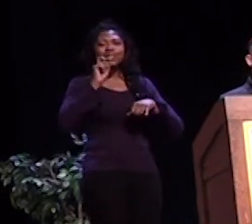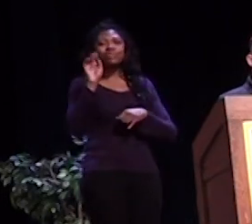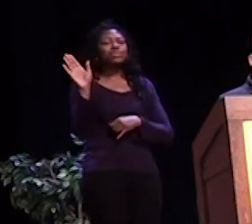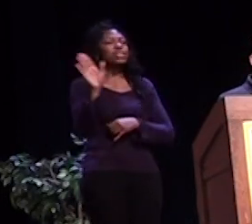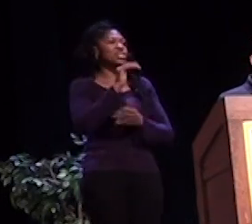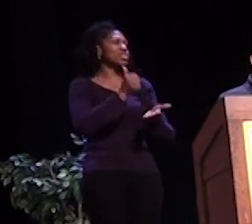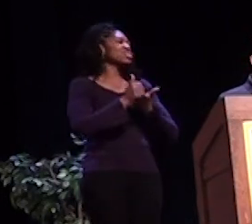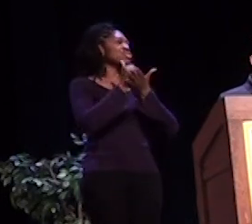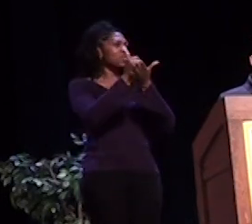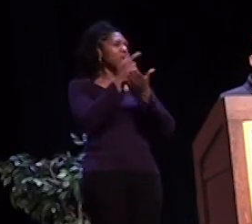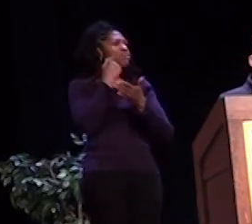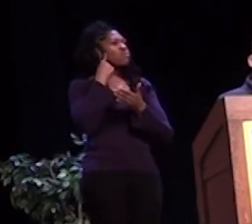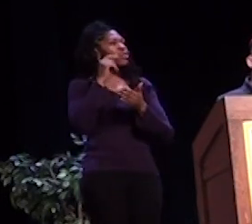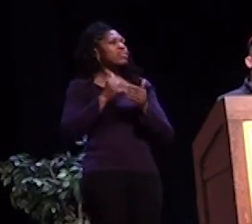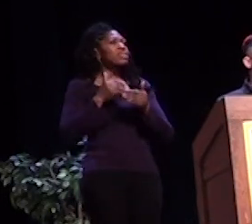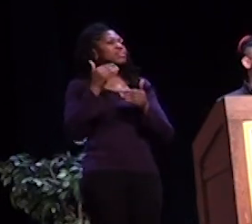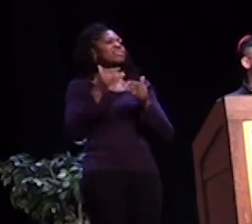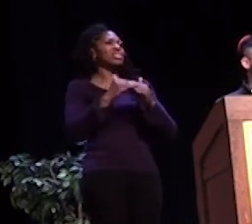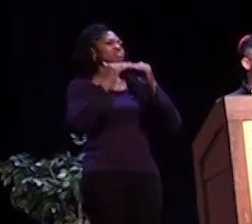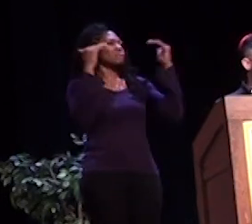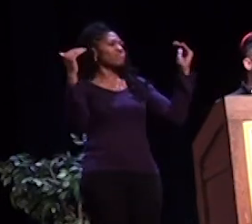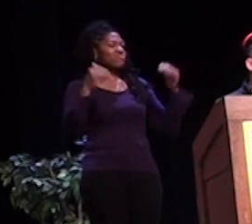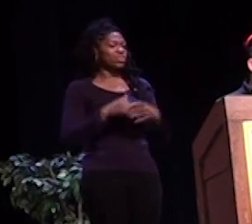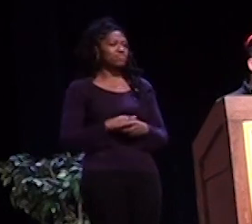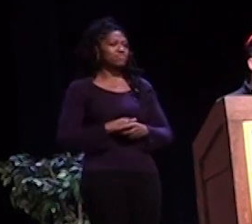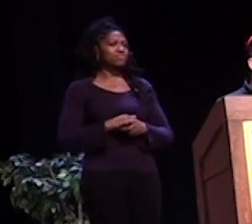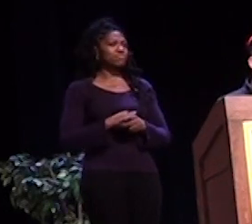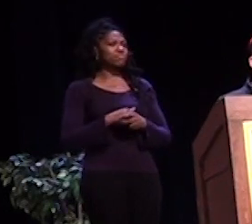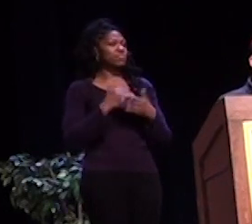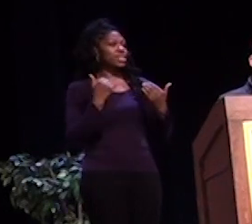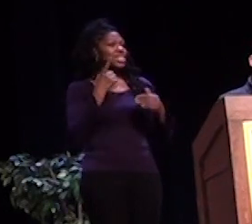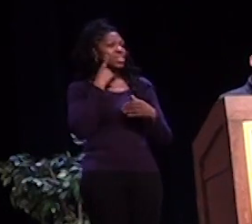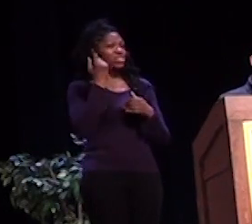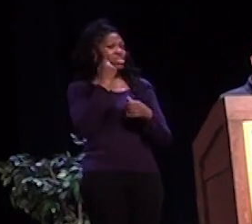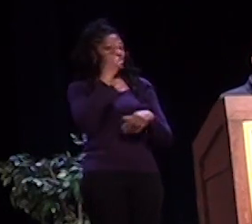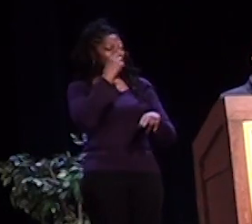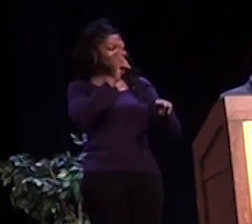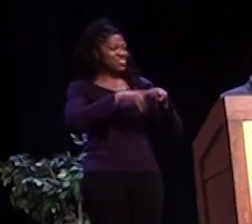this next stage of our life. Now, for some good and fun news,